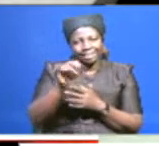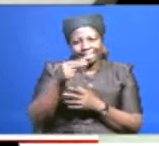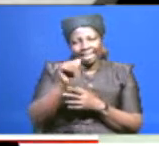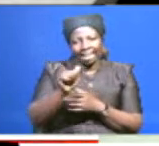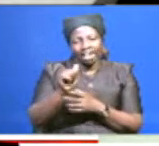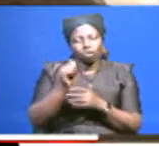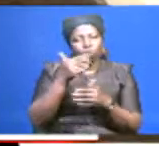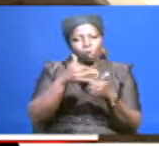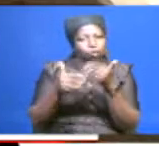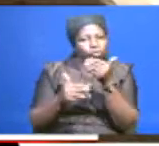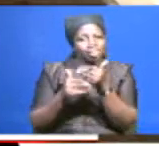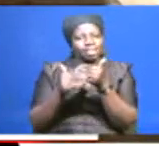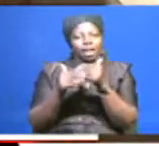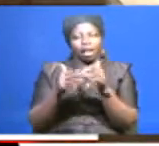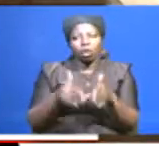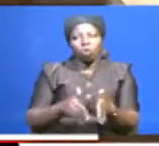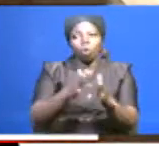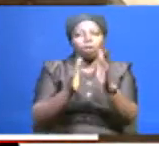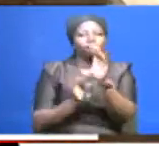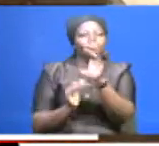losses.